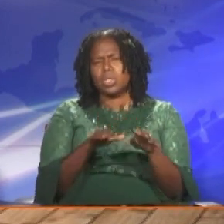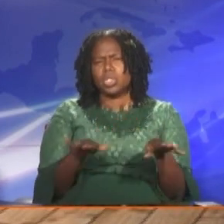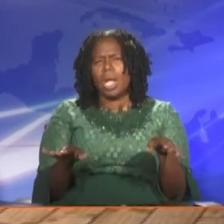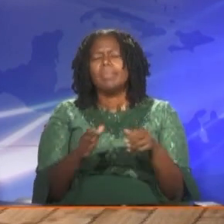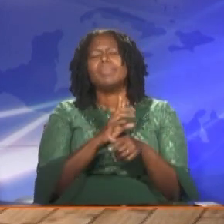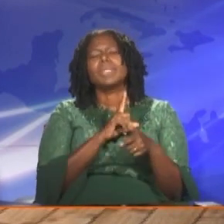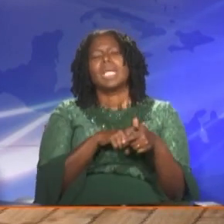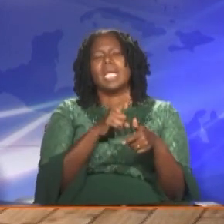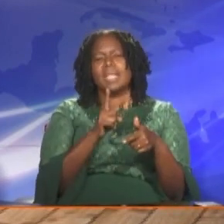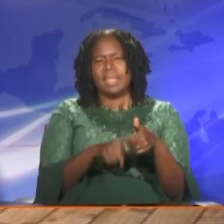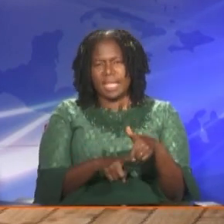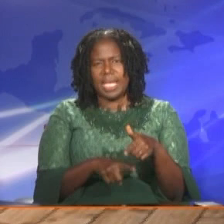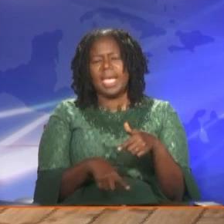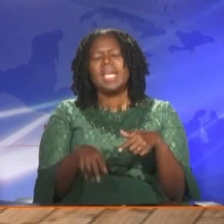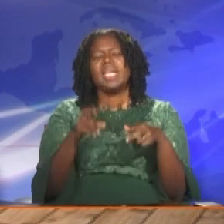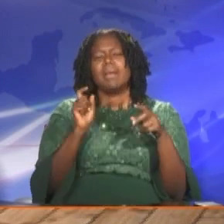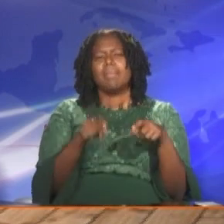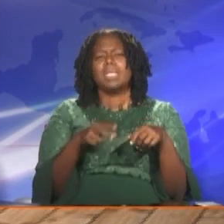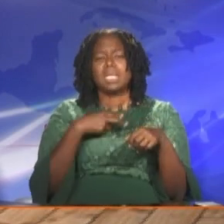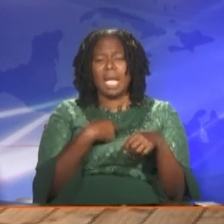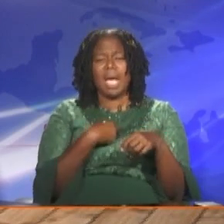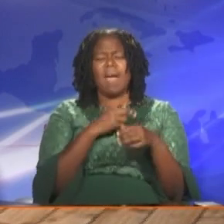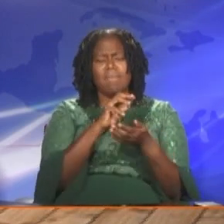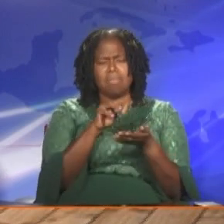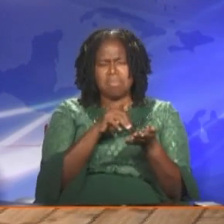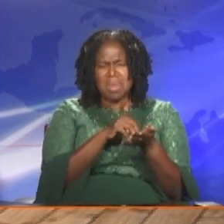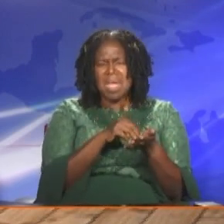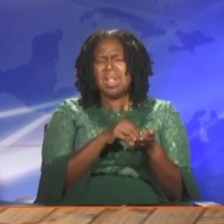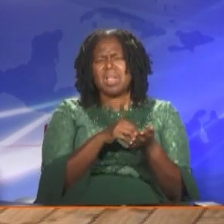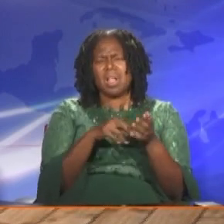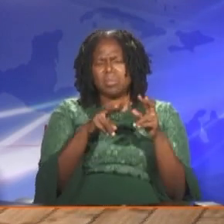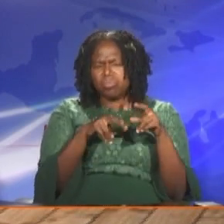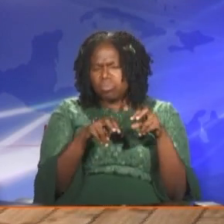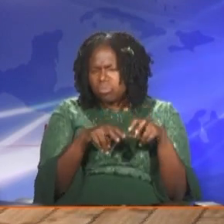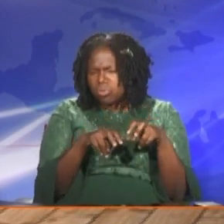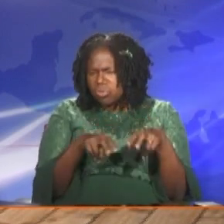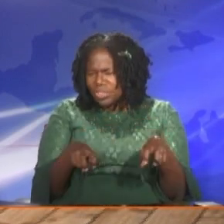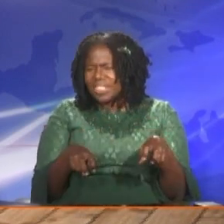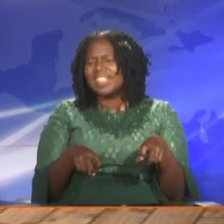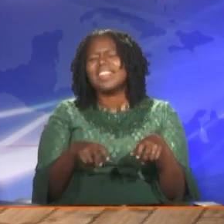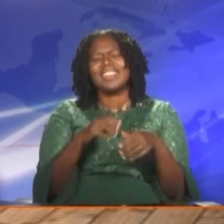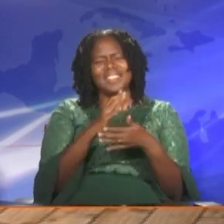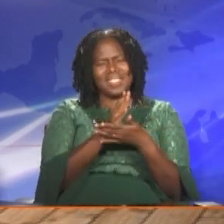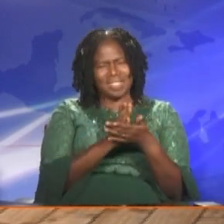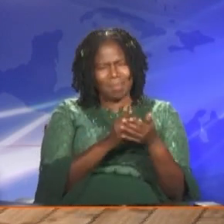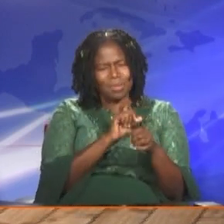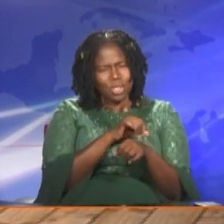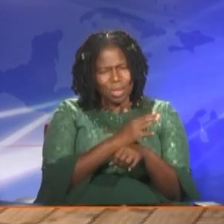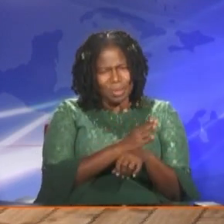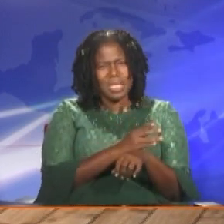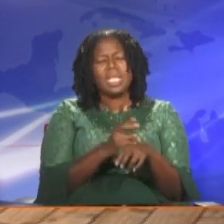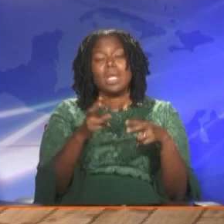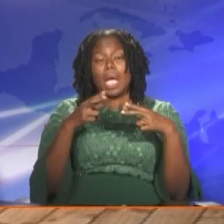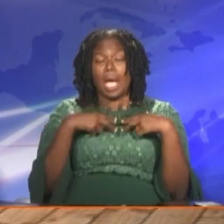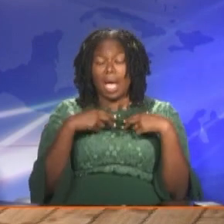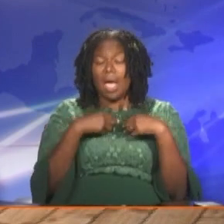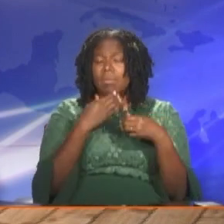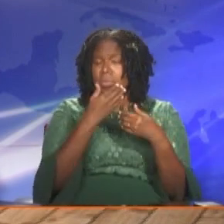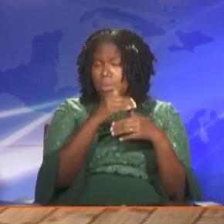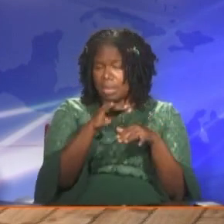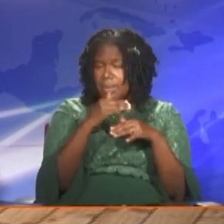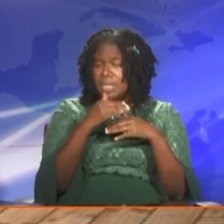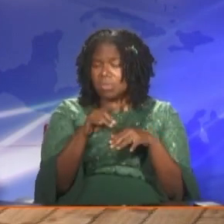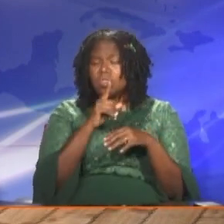actually engage in certain types of employment. So there are some restrictions with respect to the 16 to 18-year-old in terms of the